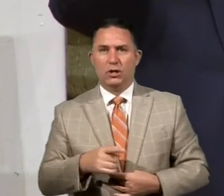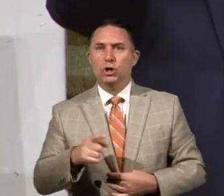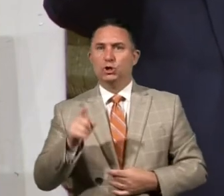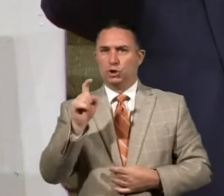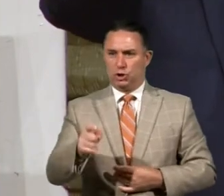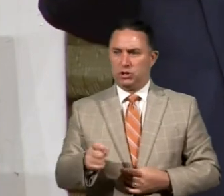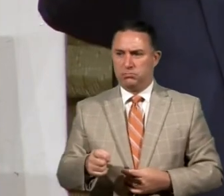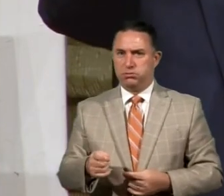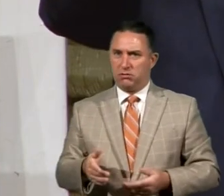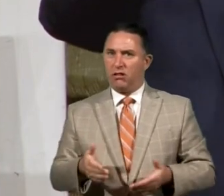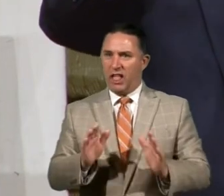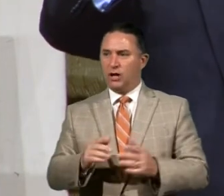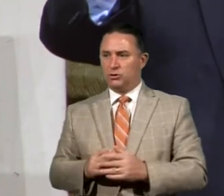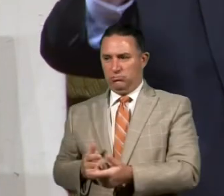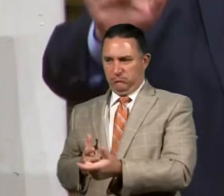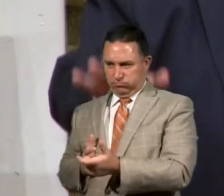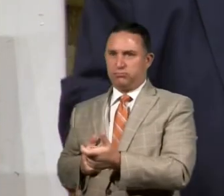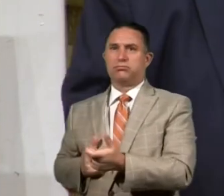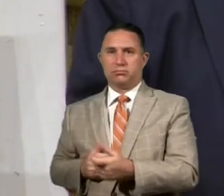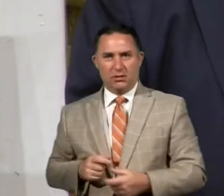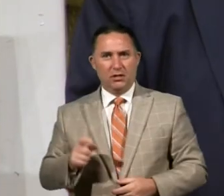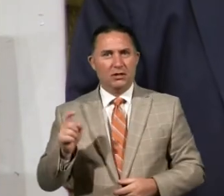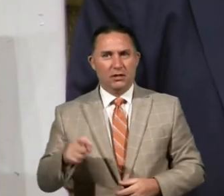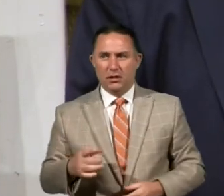shoot y'all, all right?